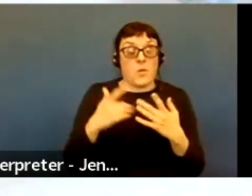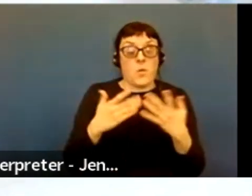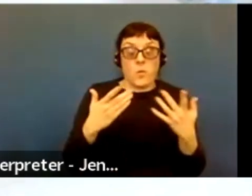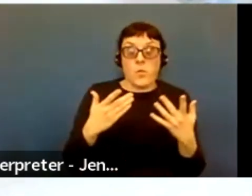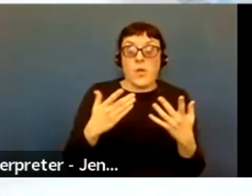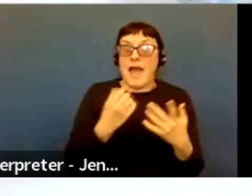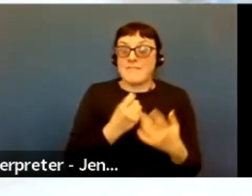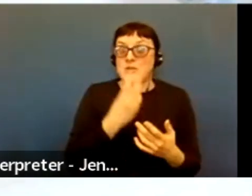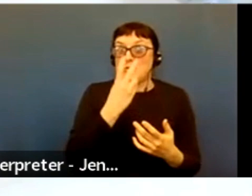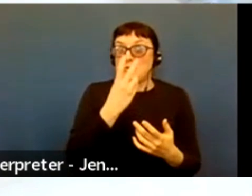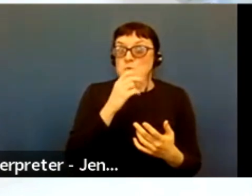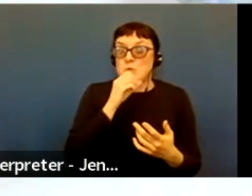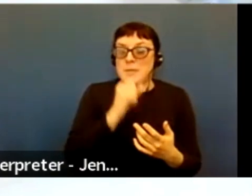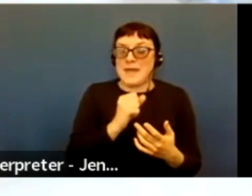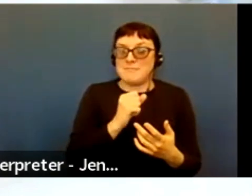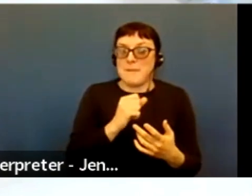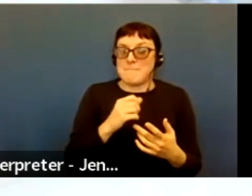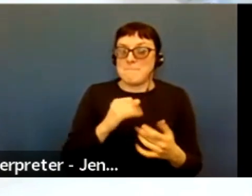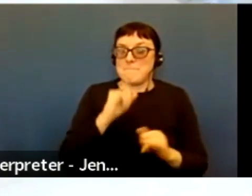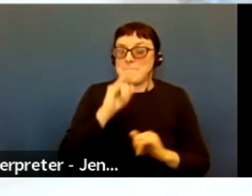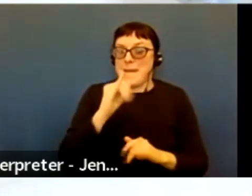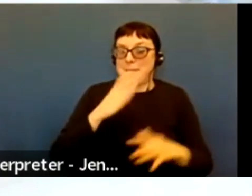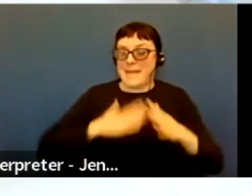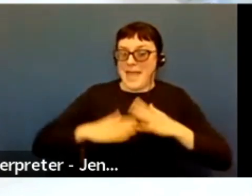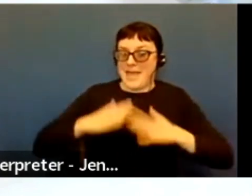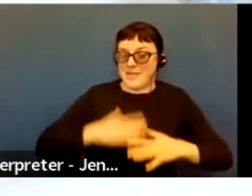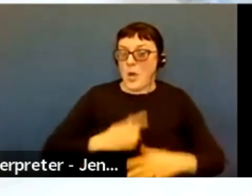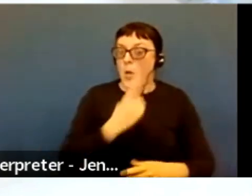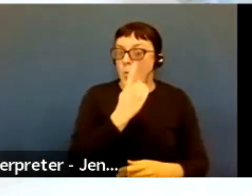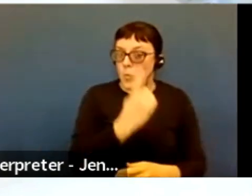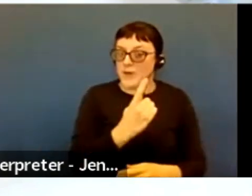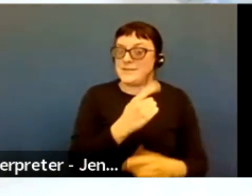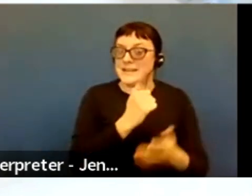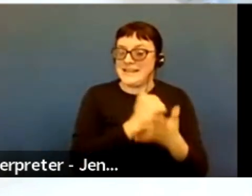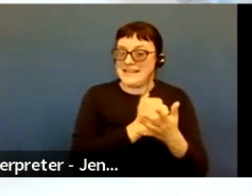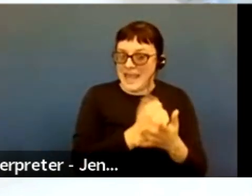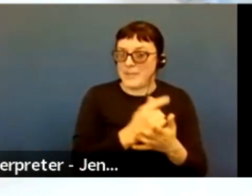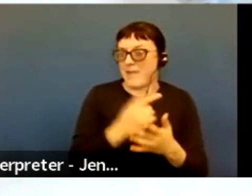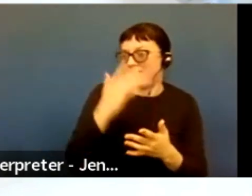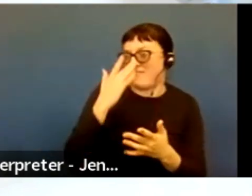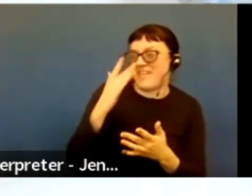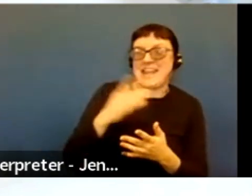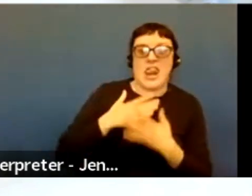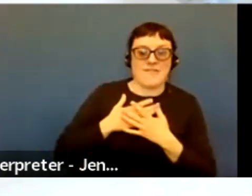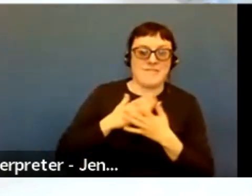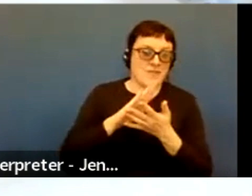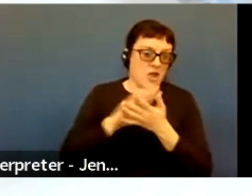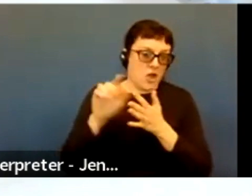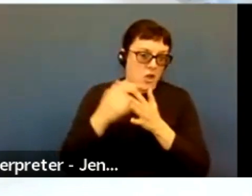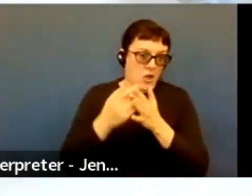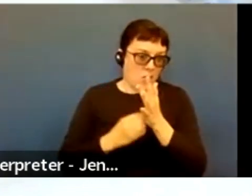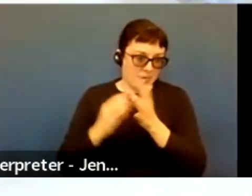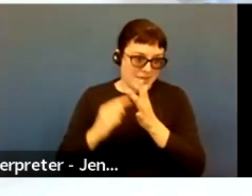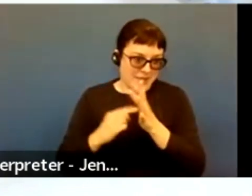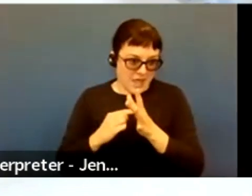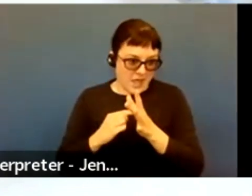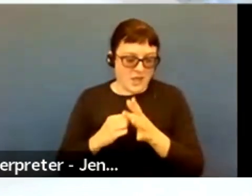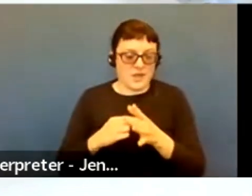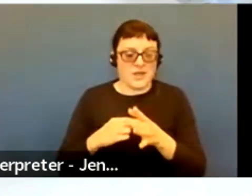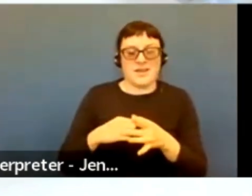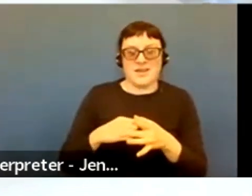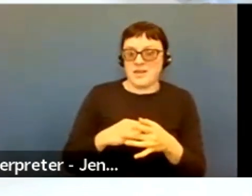me. Now you've got two men who are behaving badly. You've got one who is gay, but pretending he loves Hermia and running away with